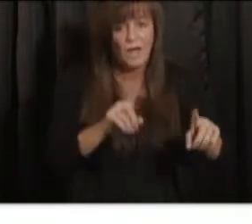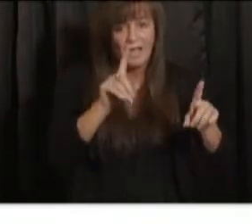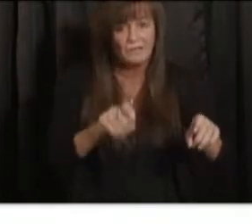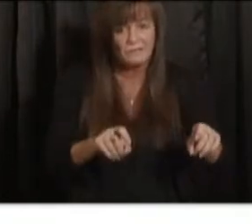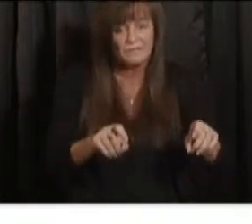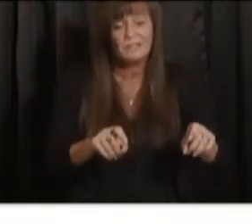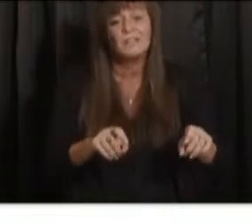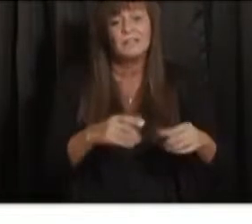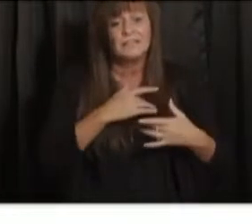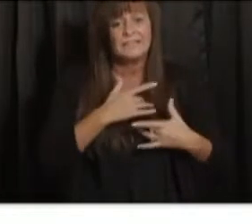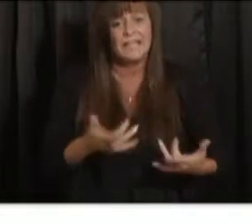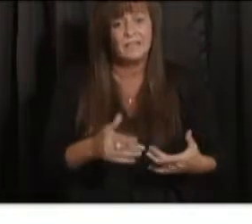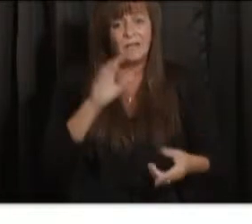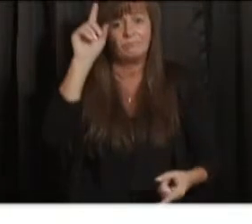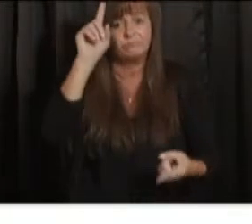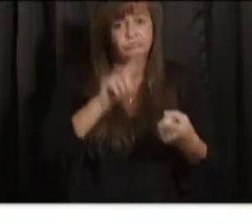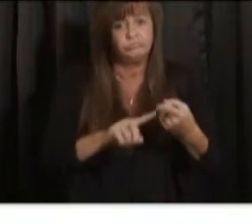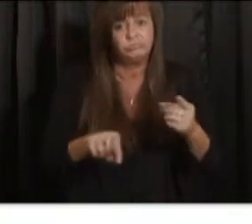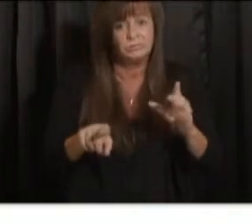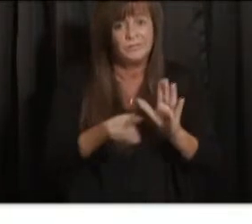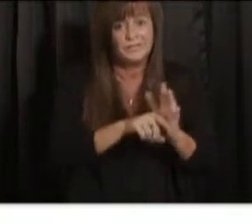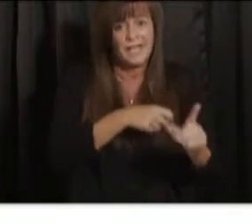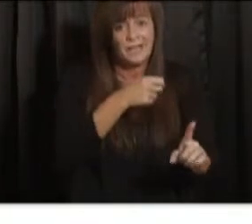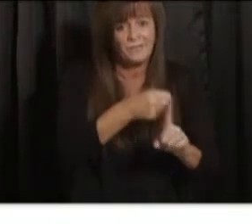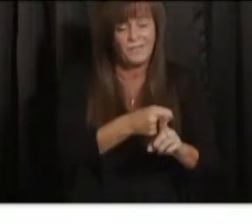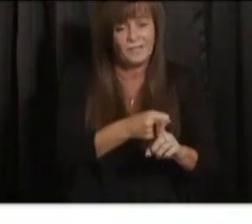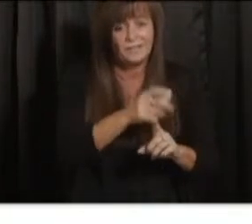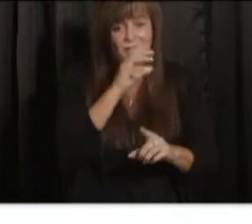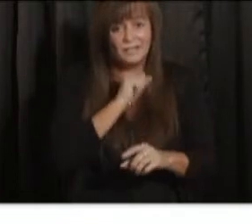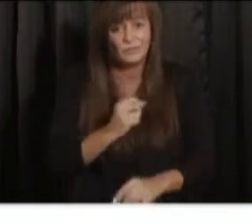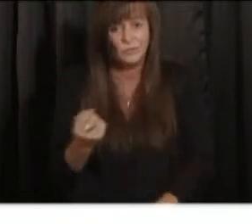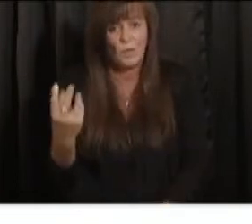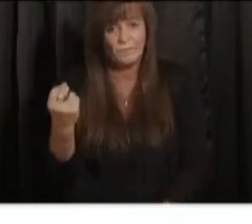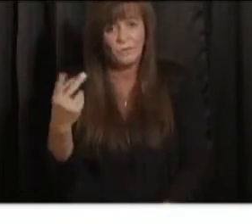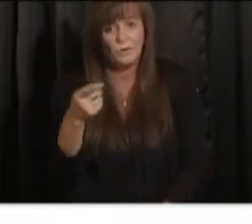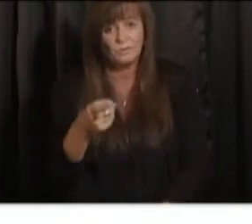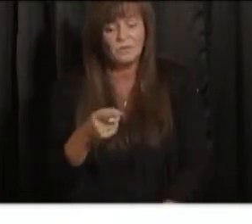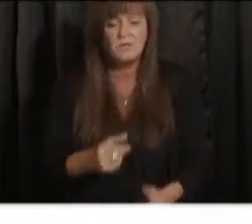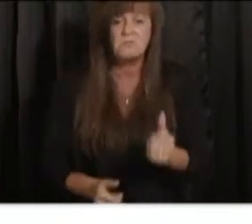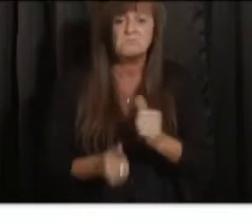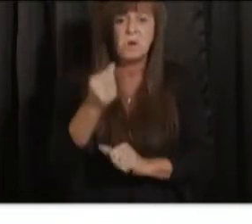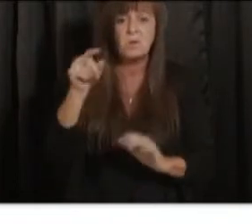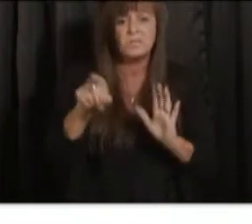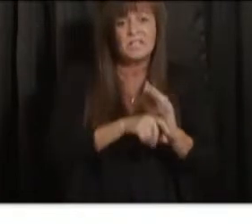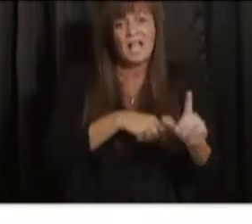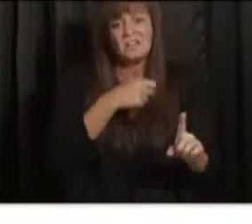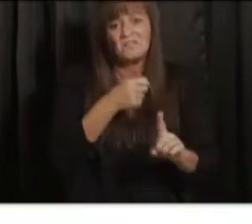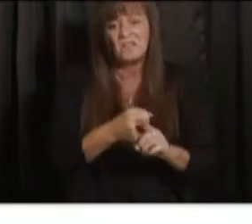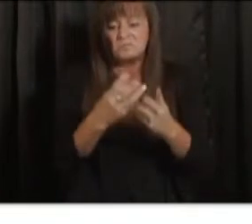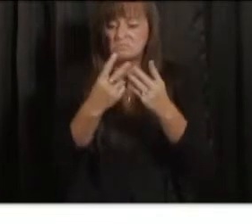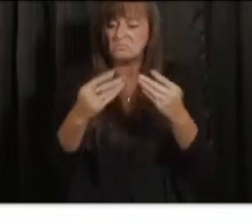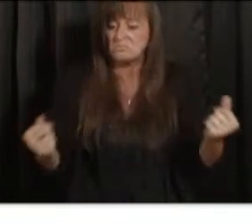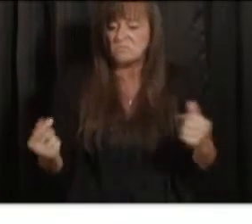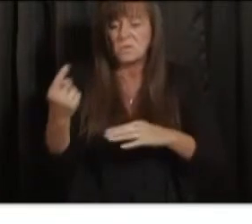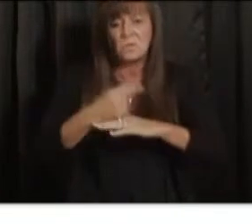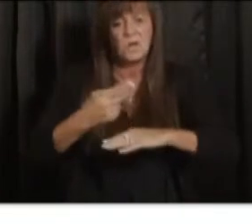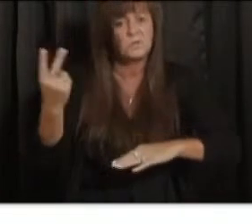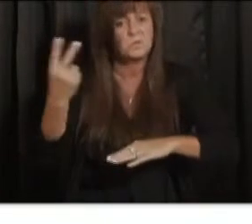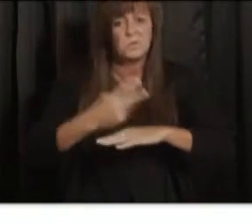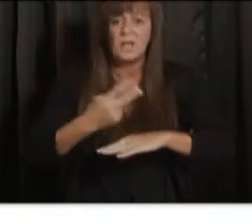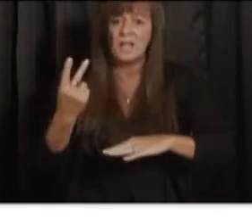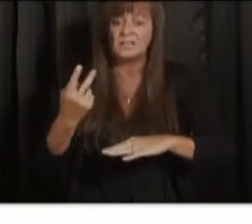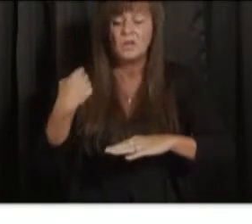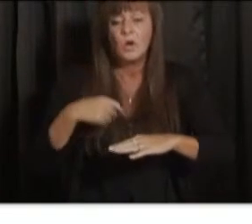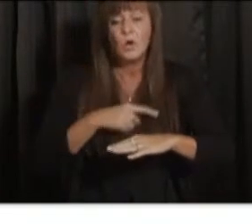12. Most side effects are mild and go away on their own in a day or two. We have fought deadly